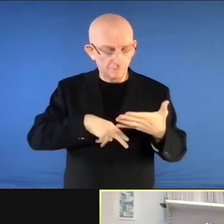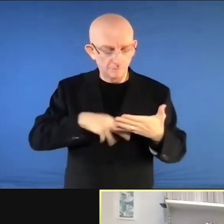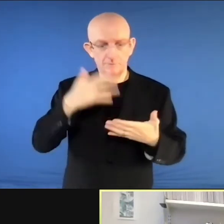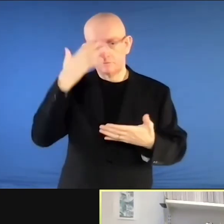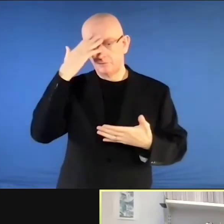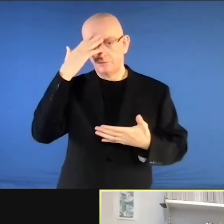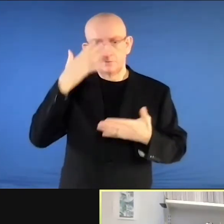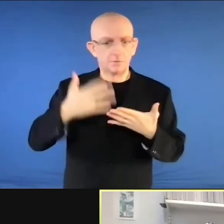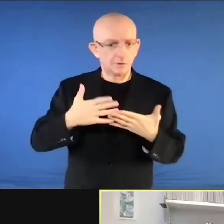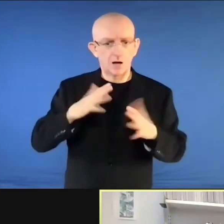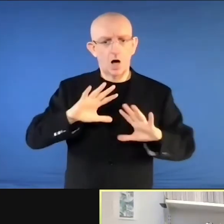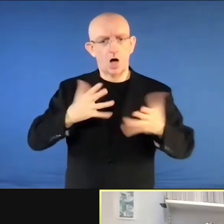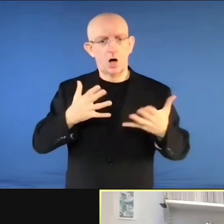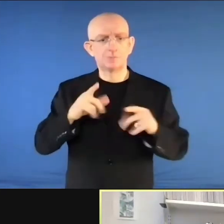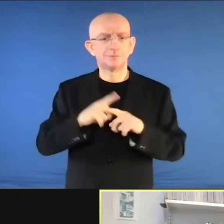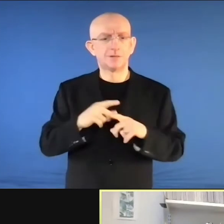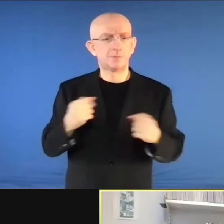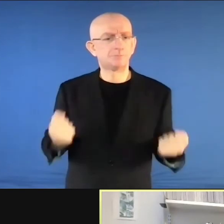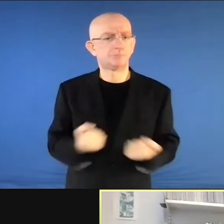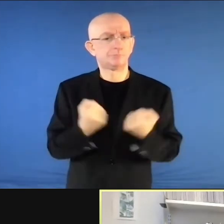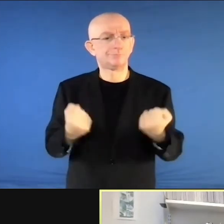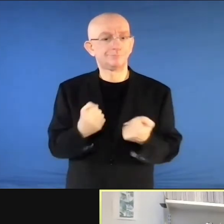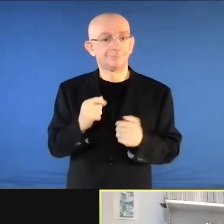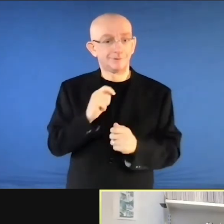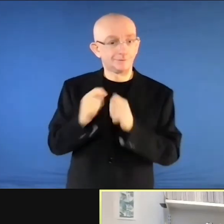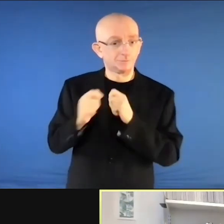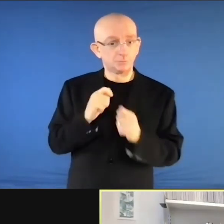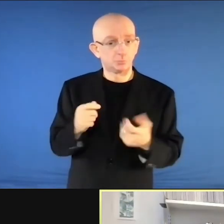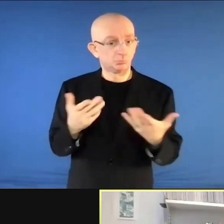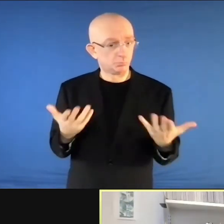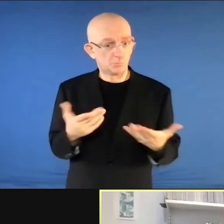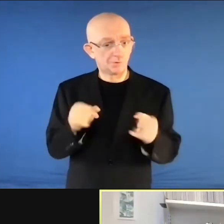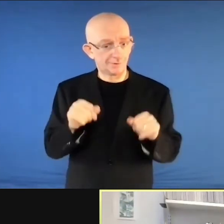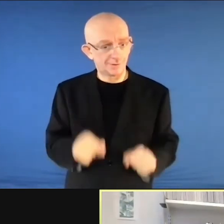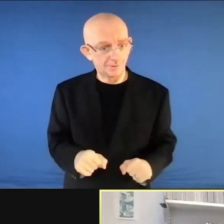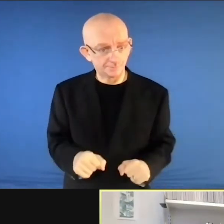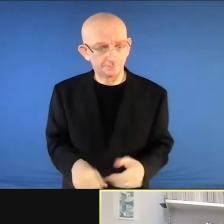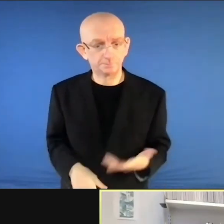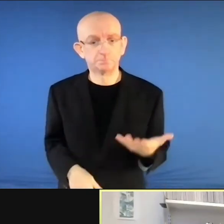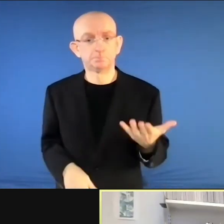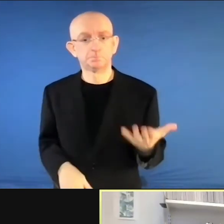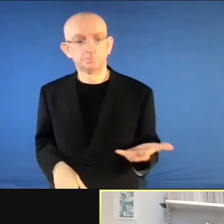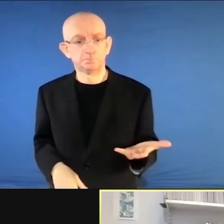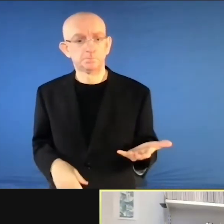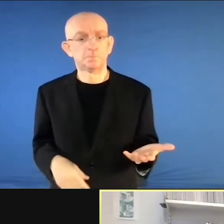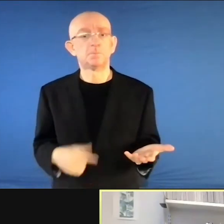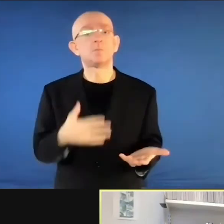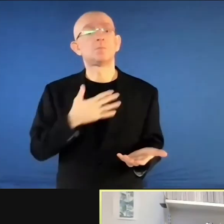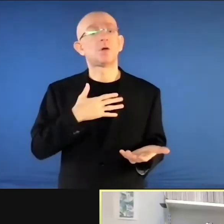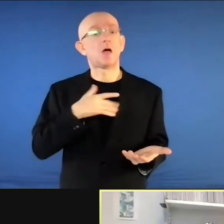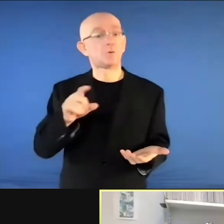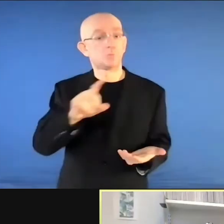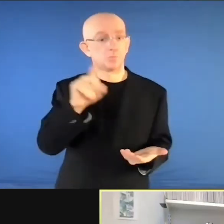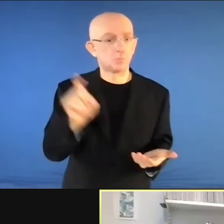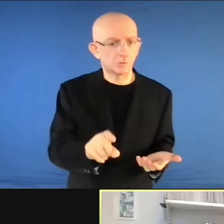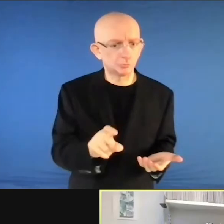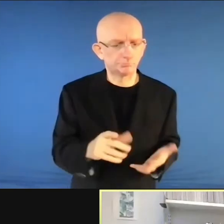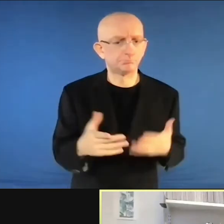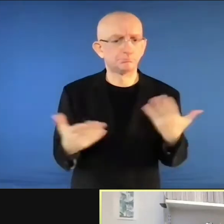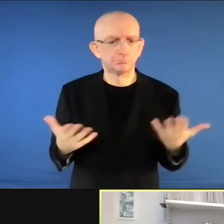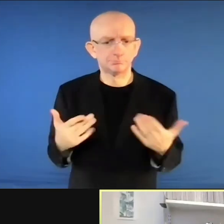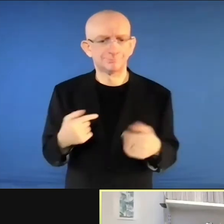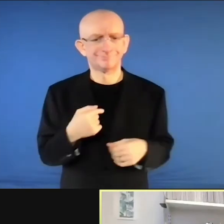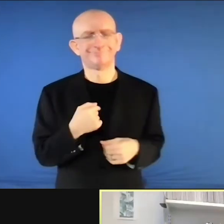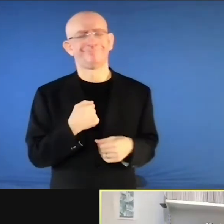student to a camp in the DRC? Okay. And that'd be it doesn't strike me as something that I would